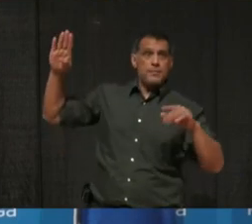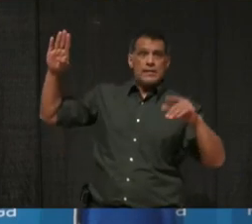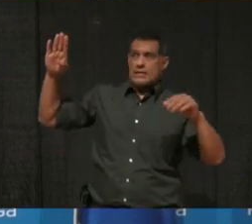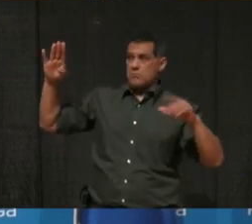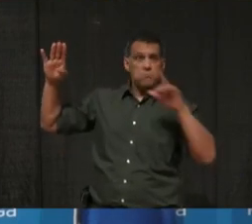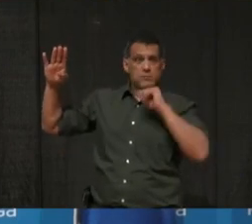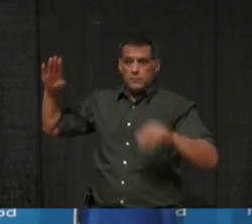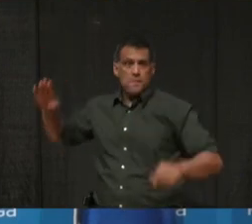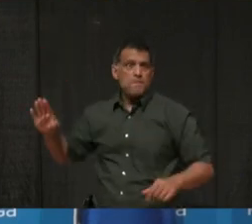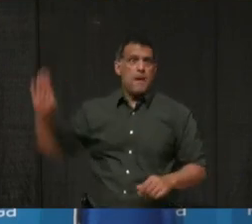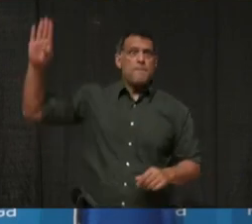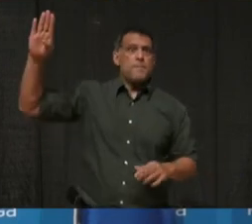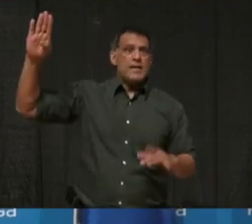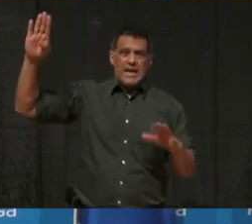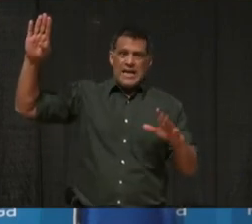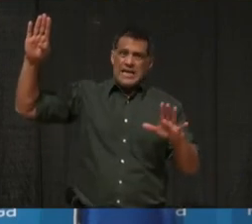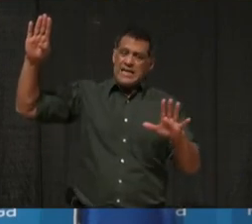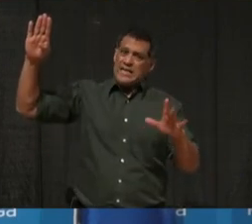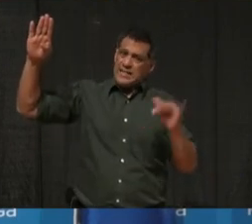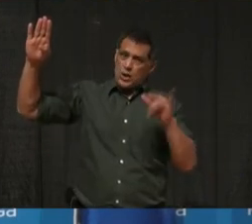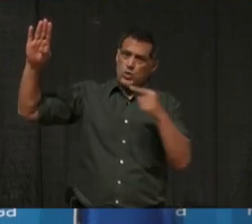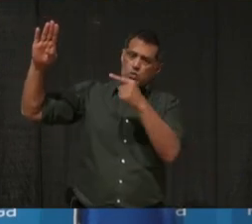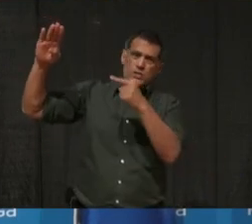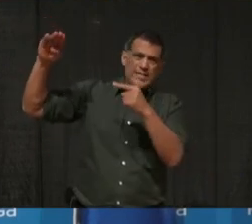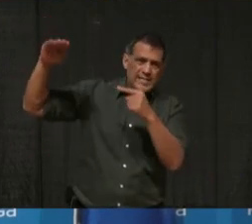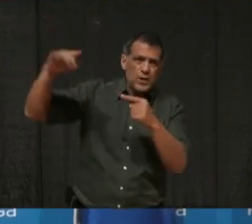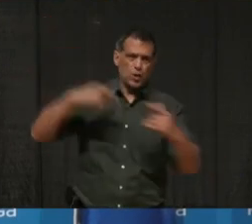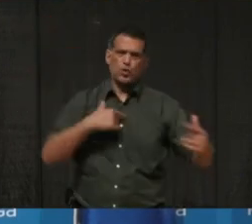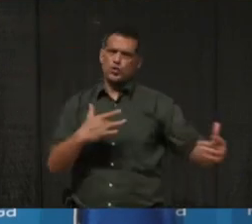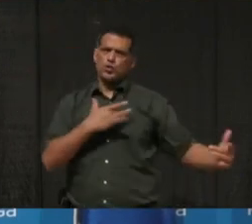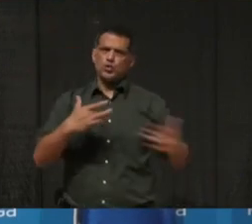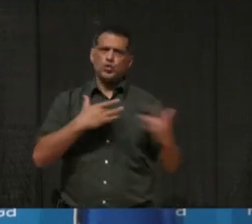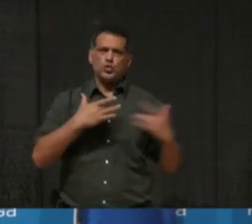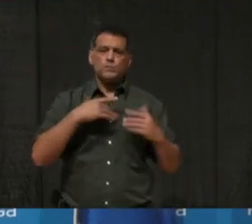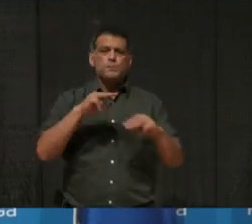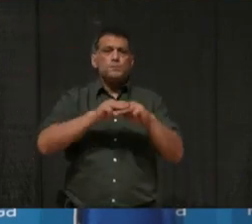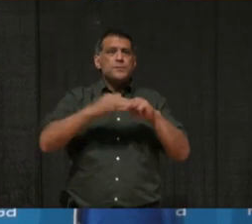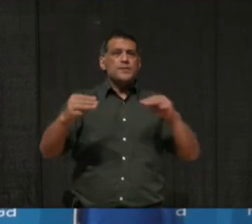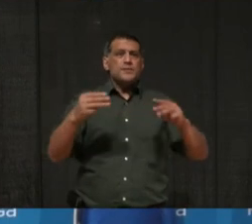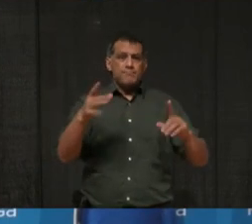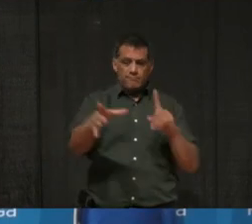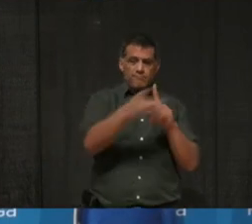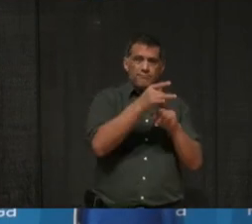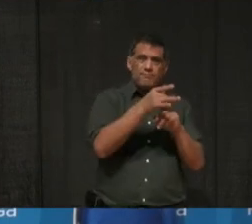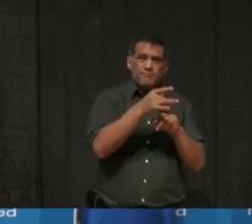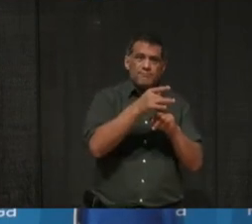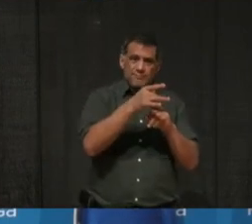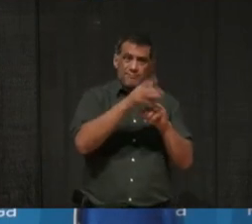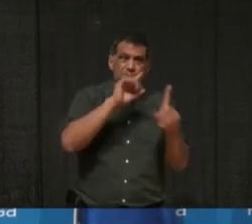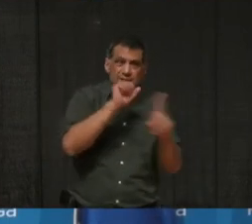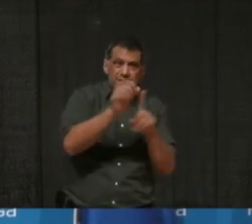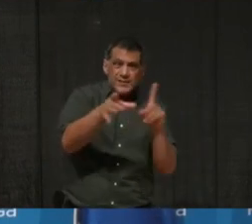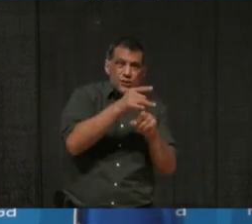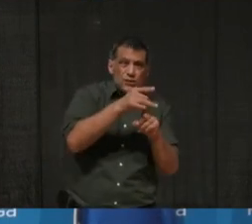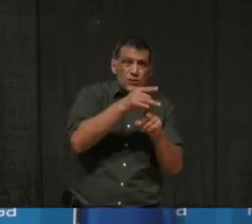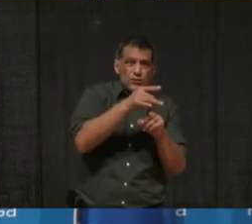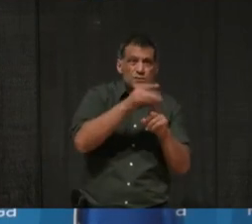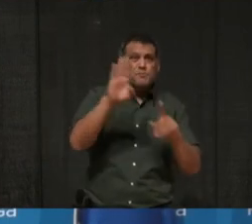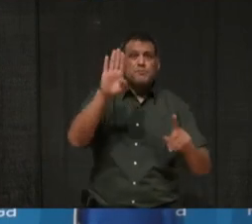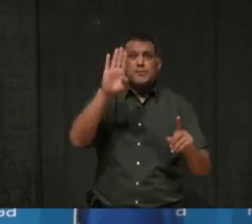you, I was extremely concerned to learn that a Mississauga resident tested positive for